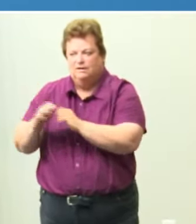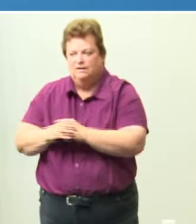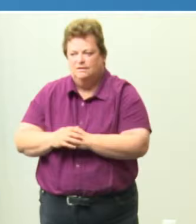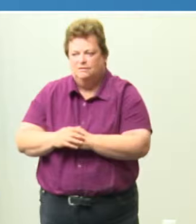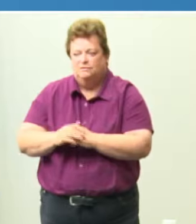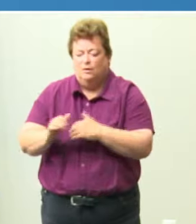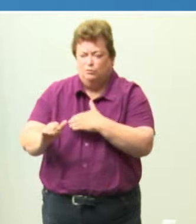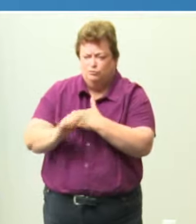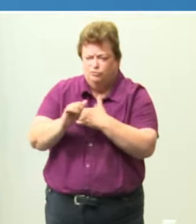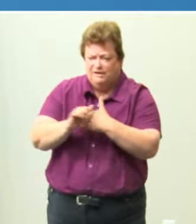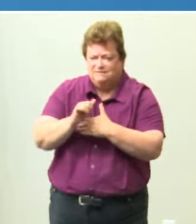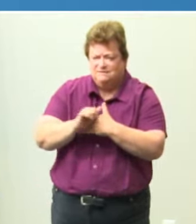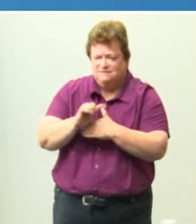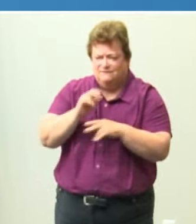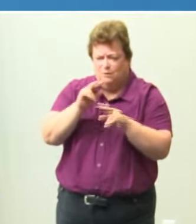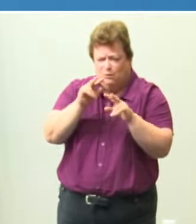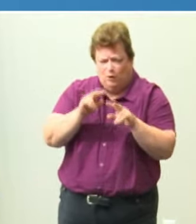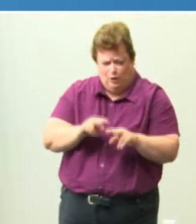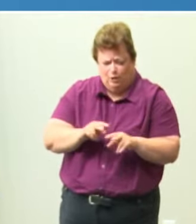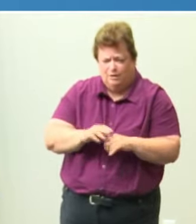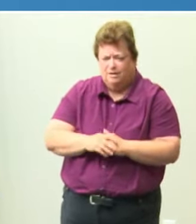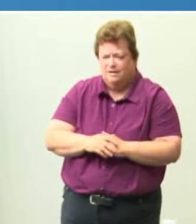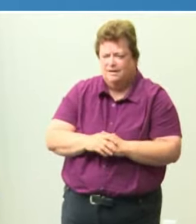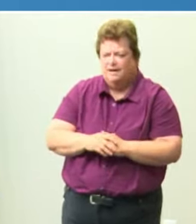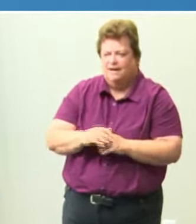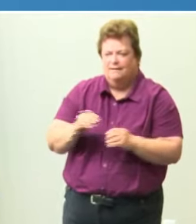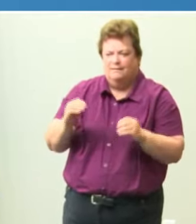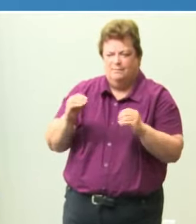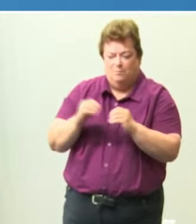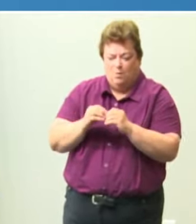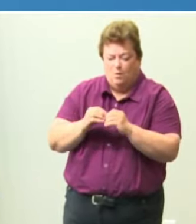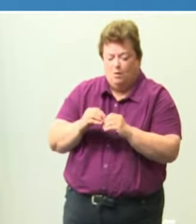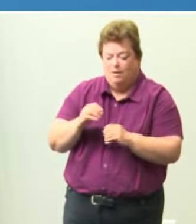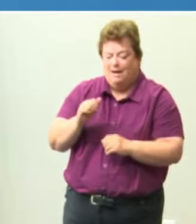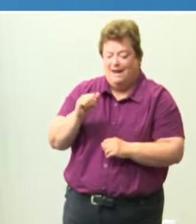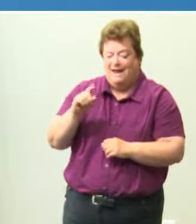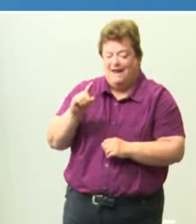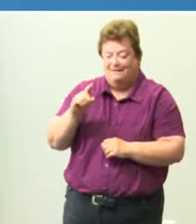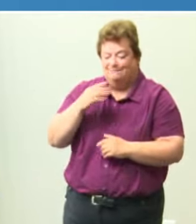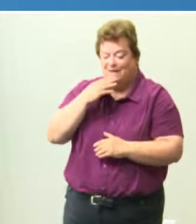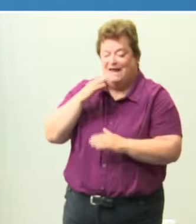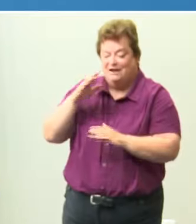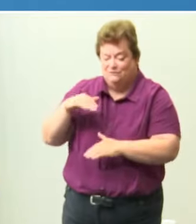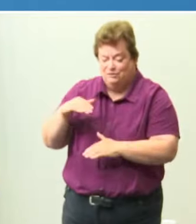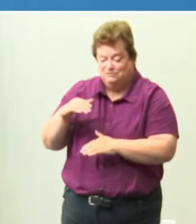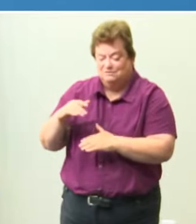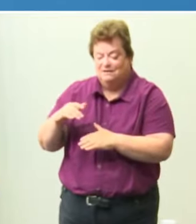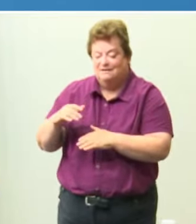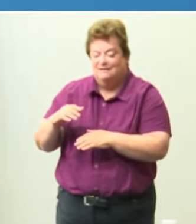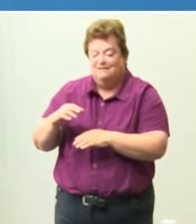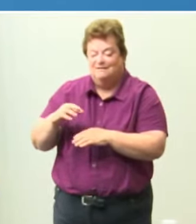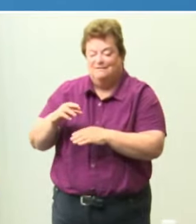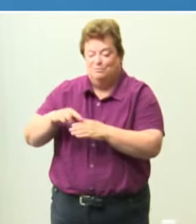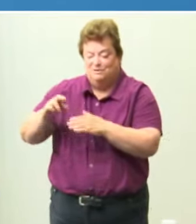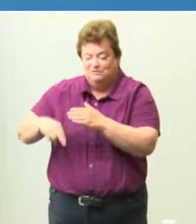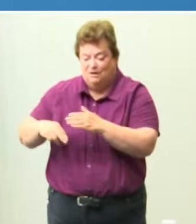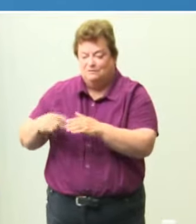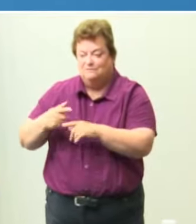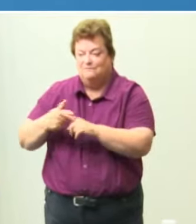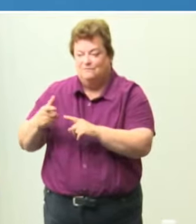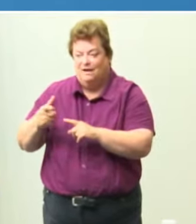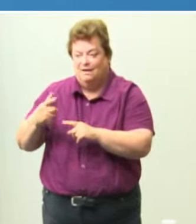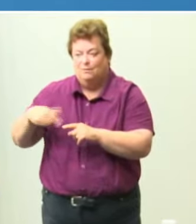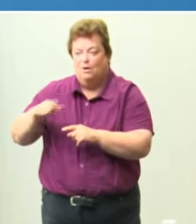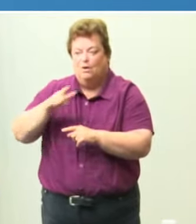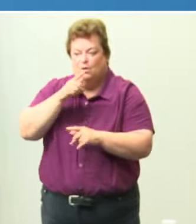very safe. If you look at the data on this, there were more adverse effects in the placebo group, in particular the Regeneron study, than there were in those who